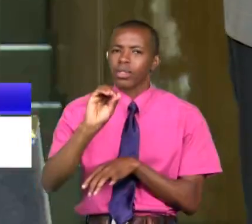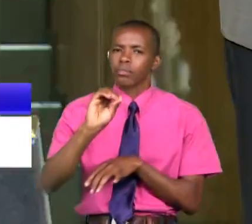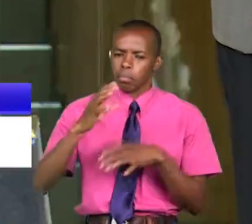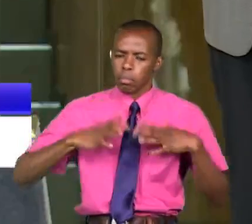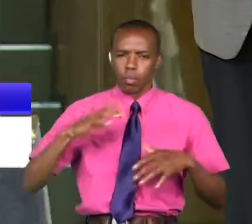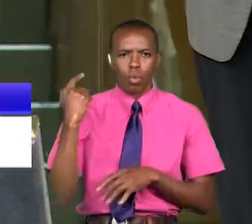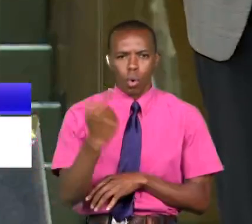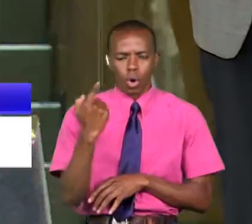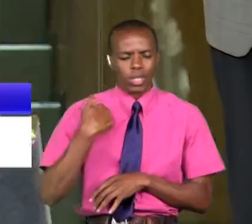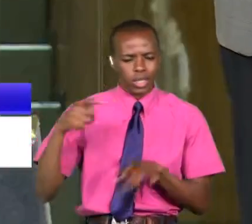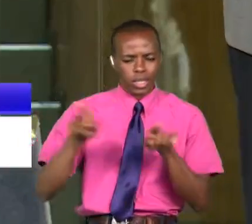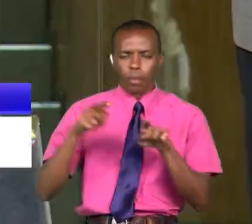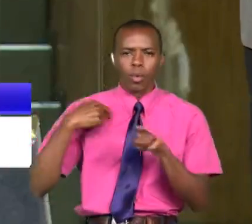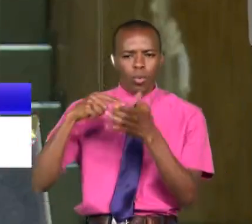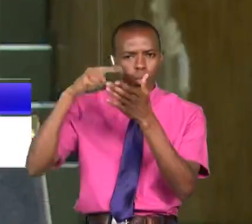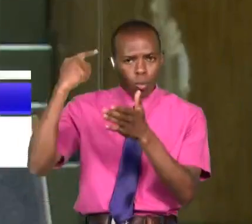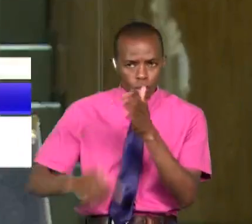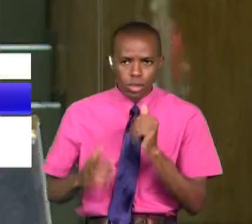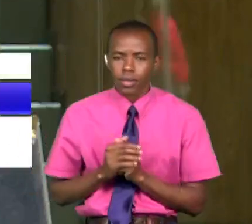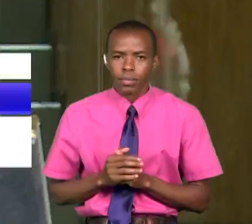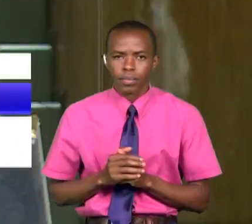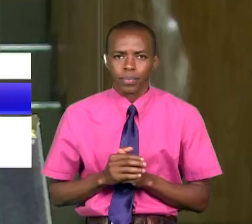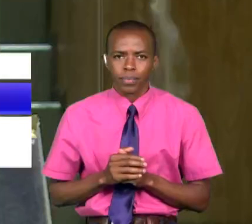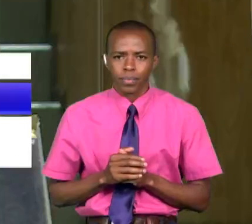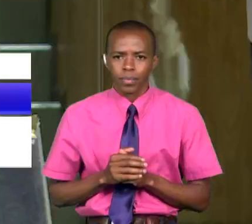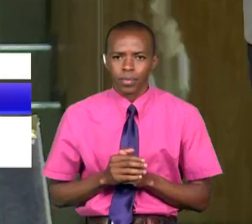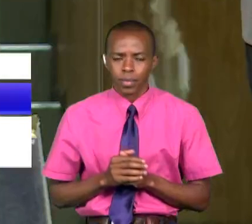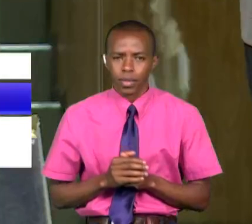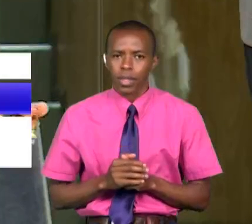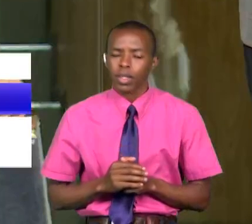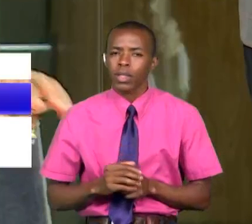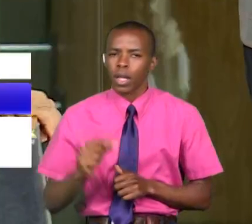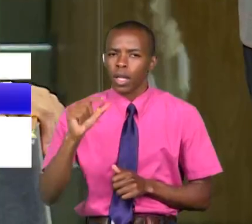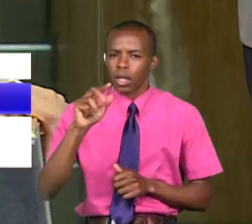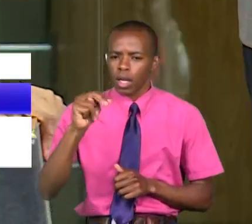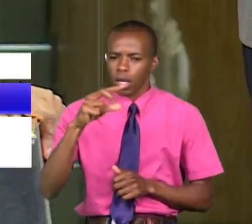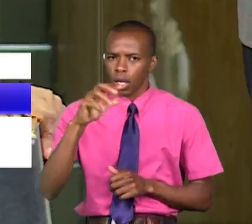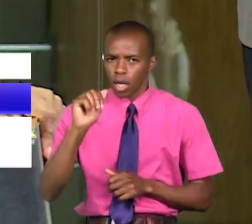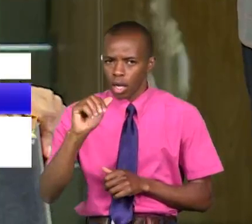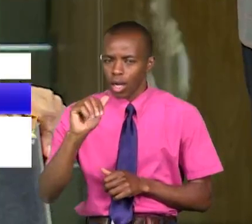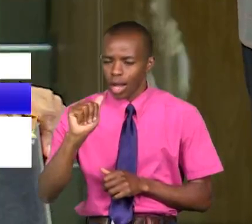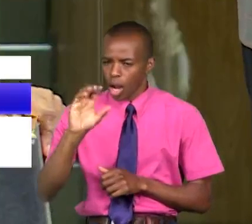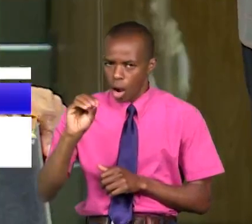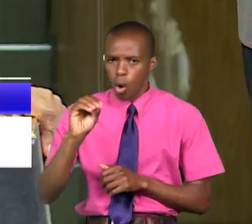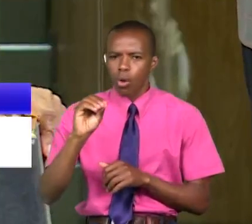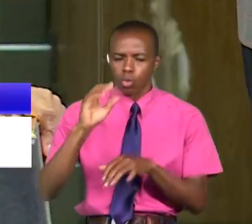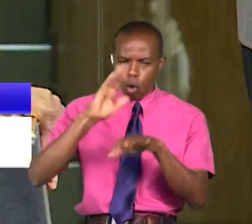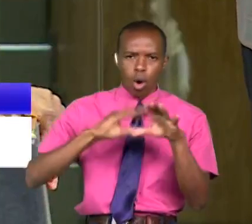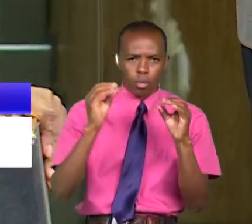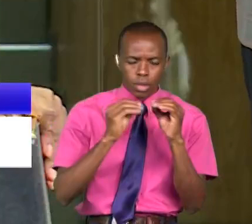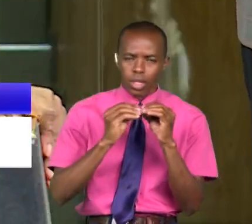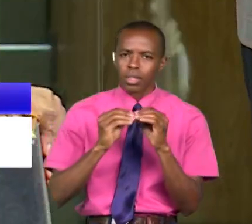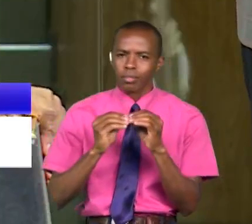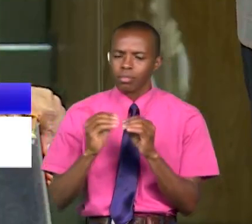We have also emphasized that GAO will forthwith, and they will be calling a meeting, Interior, will be